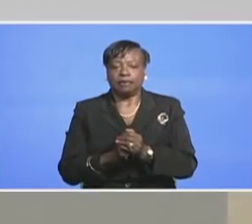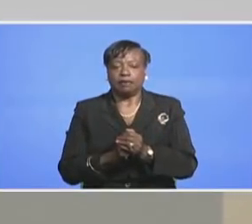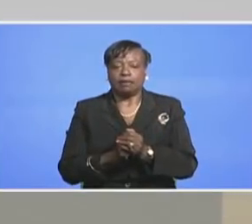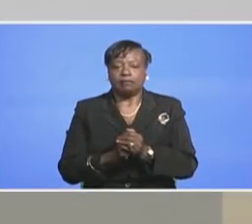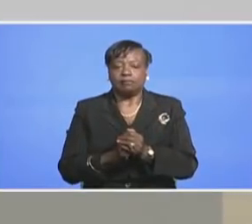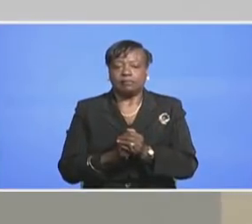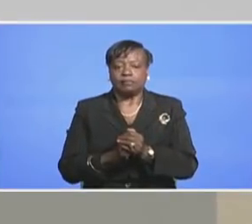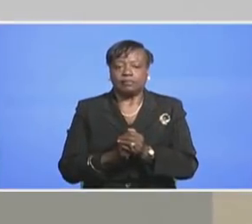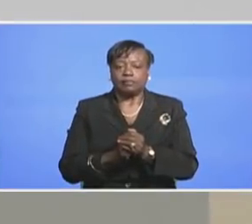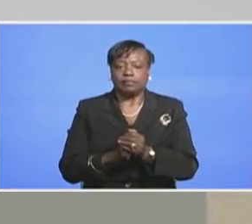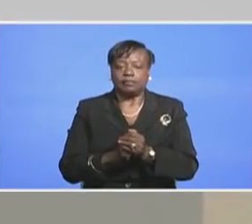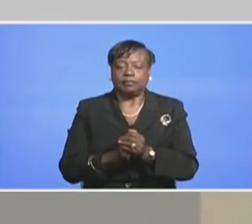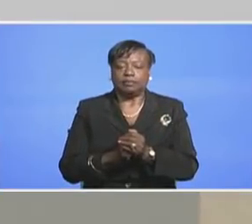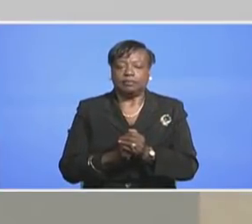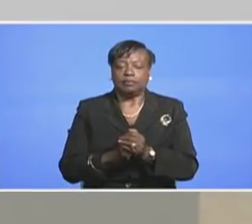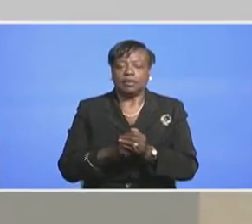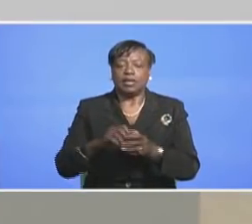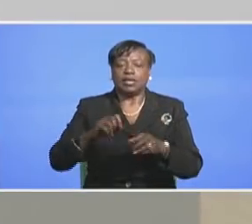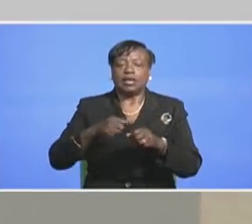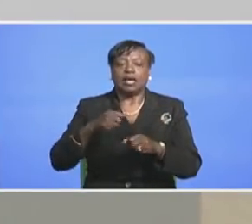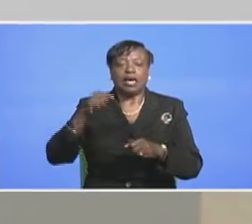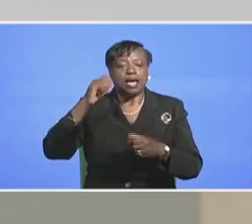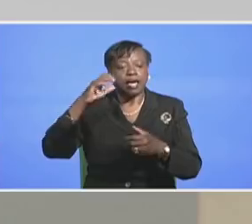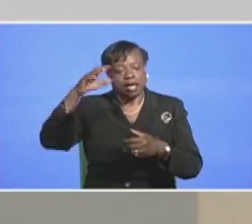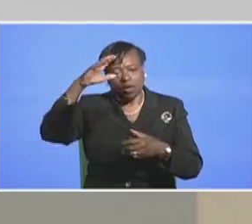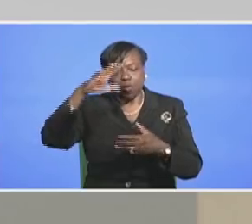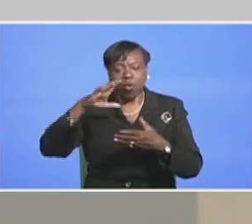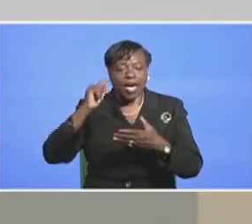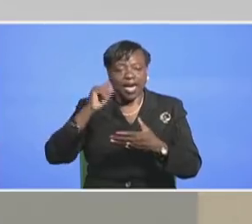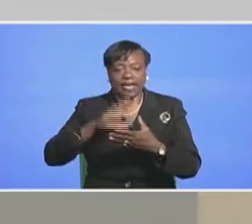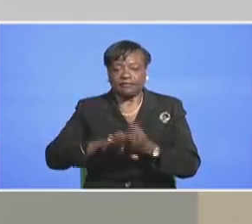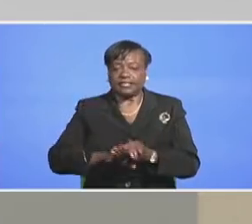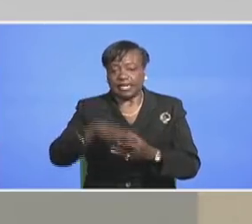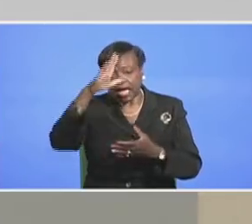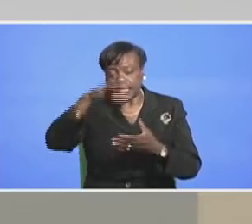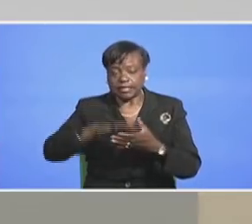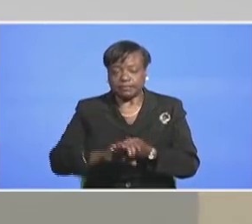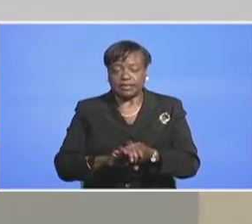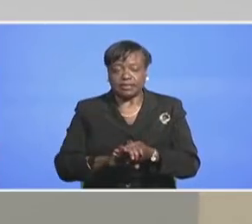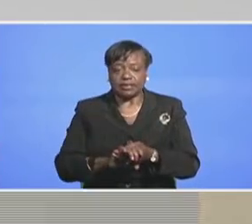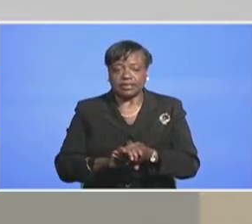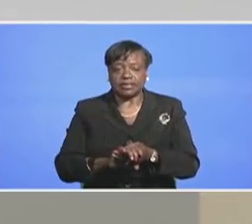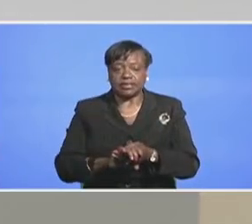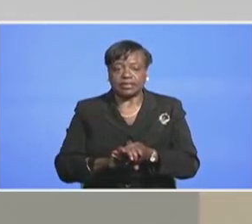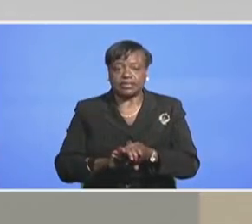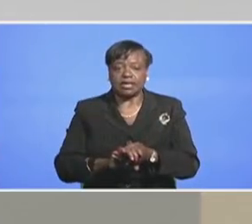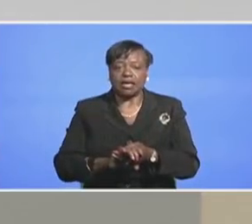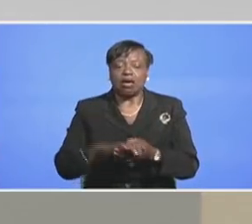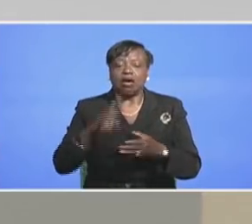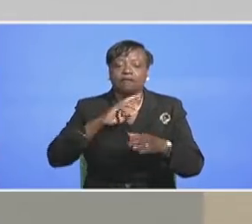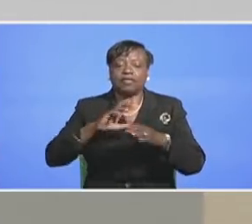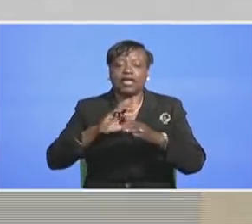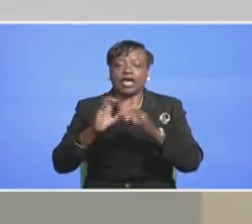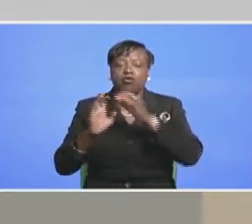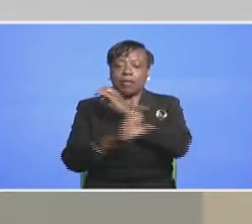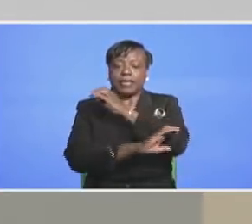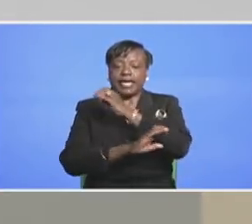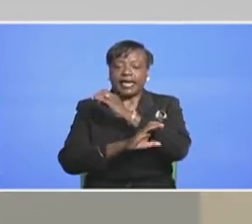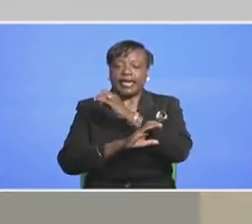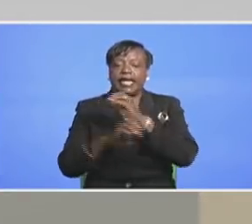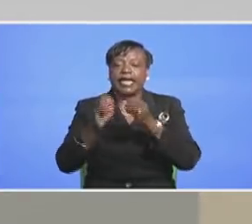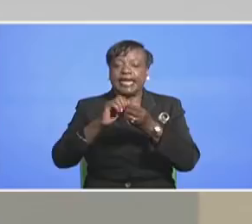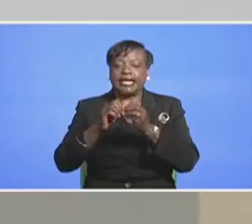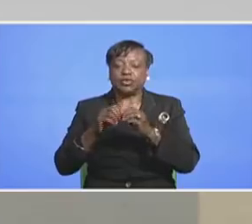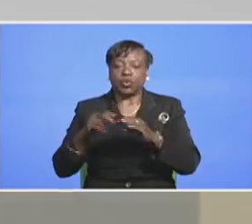Spouses of Caribbean Leaders Association Network, of which I am a part, the emphasis is